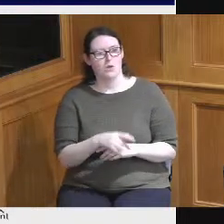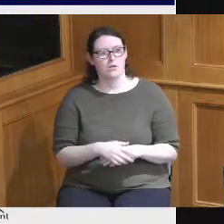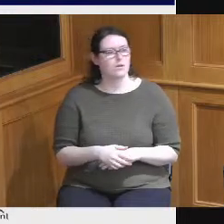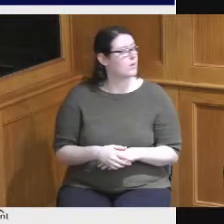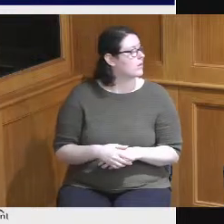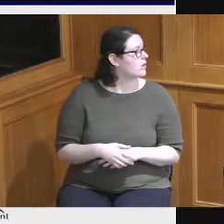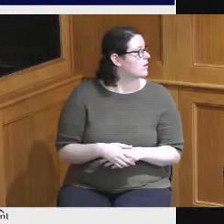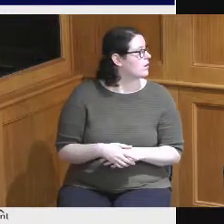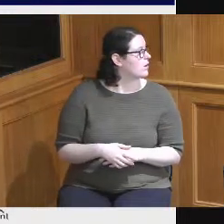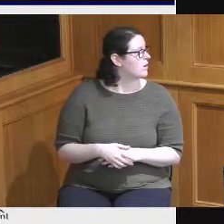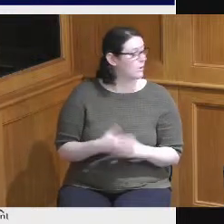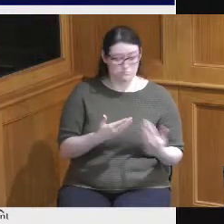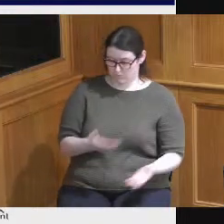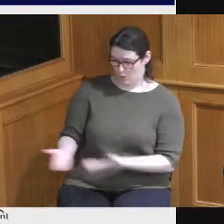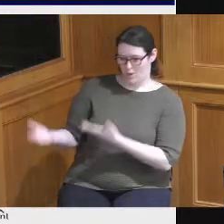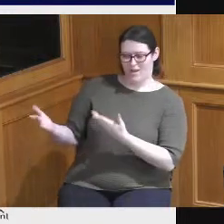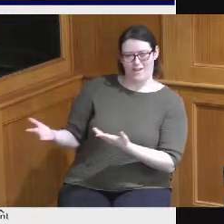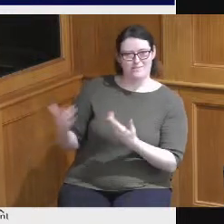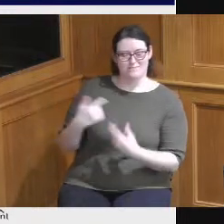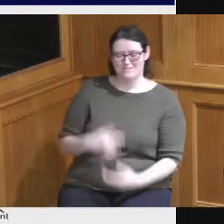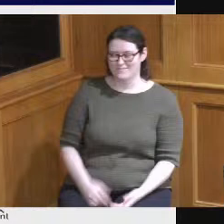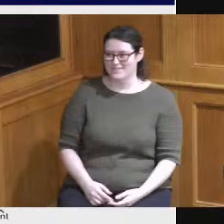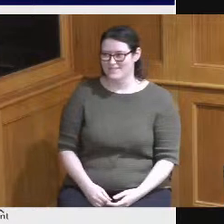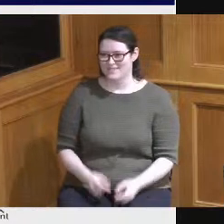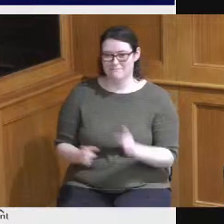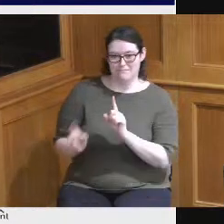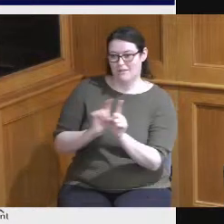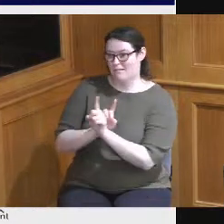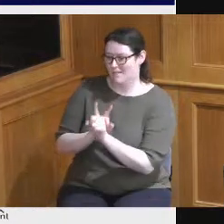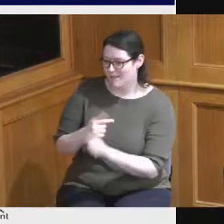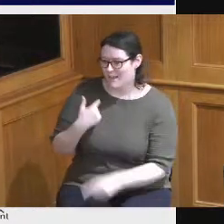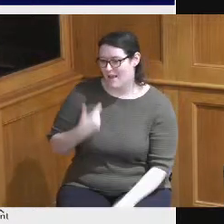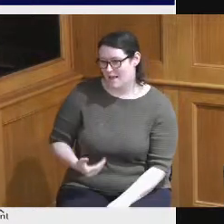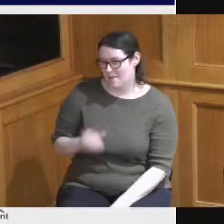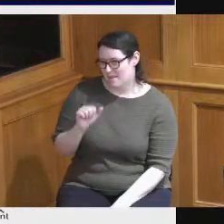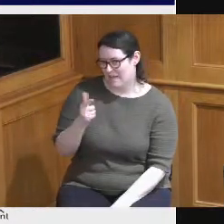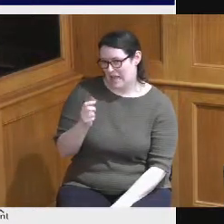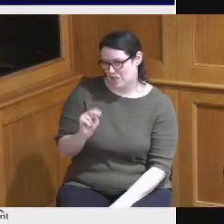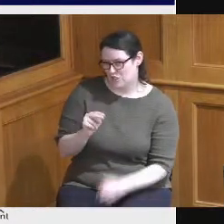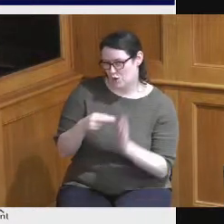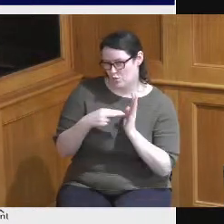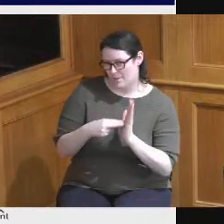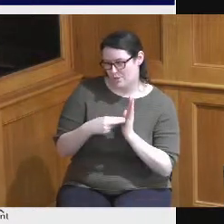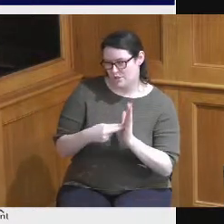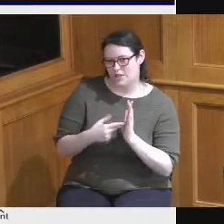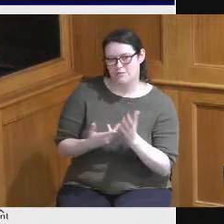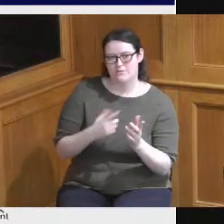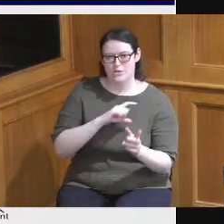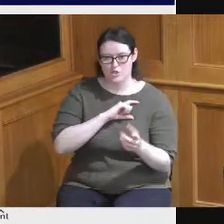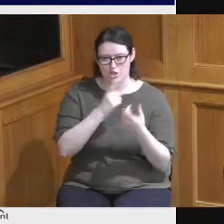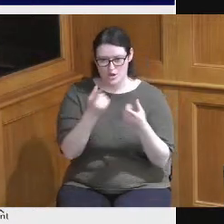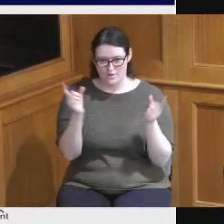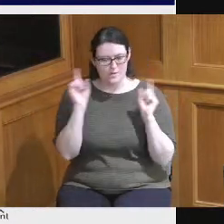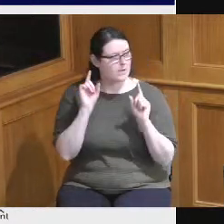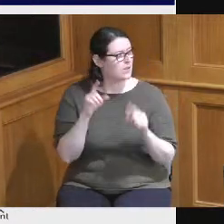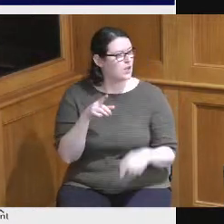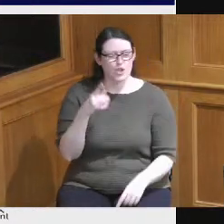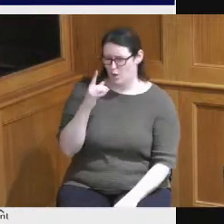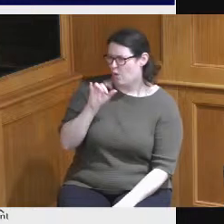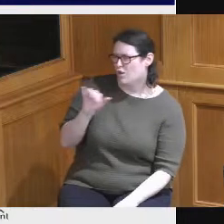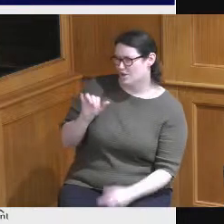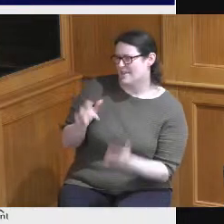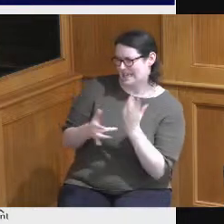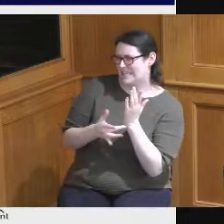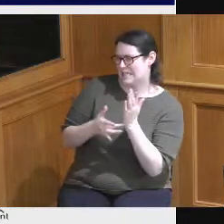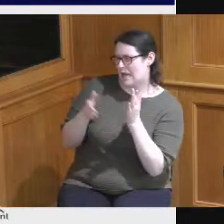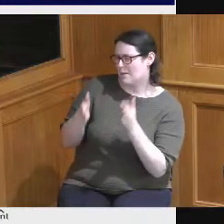Oh, no, absolutely. Hi, everybody. Hi. My name is Graham Gill. I'm the Axon rep that's lucky enough to serve the Sheriff's Department. You look like a technology